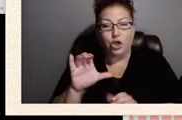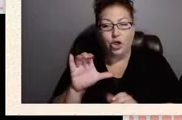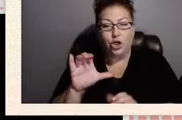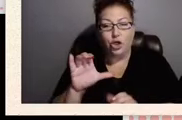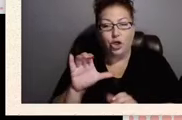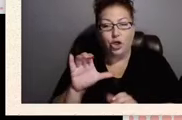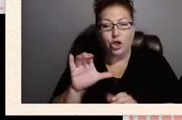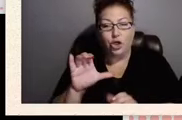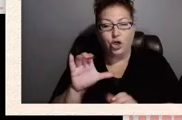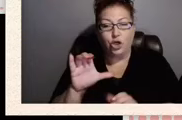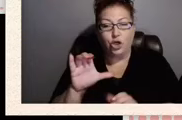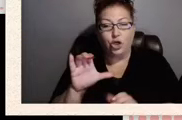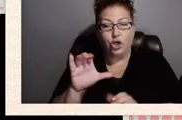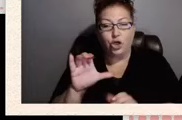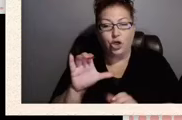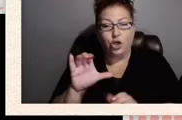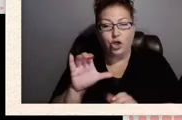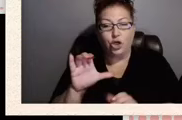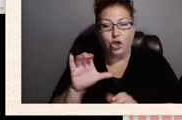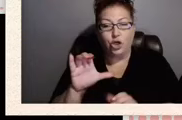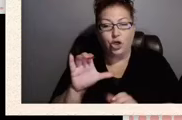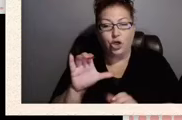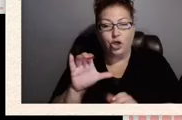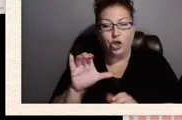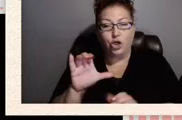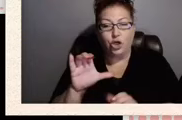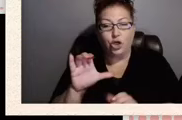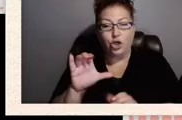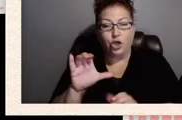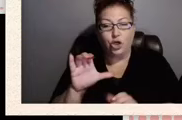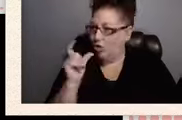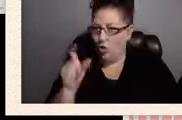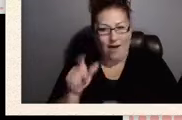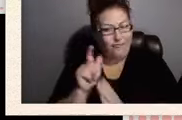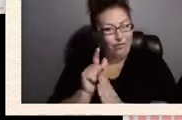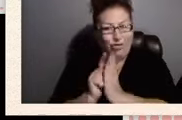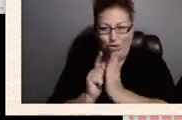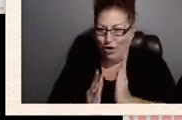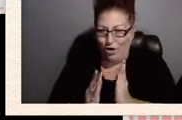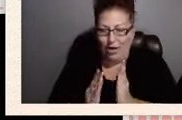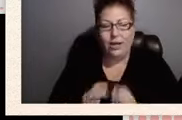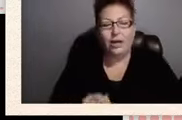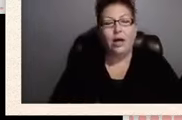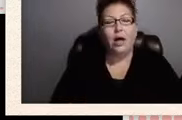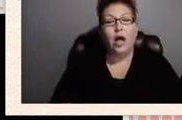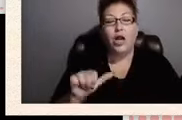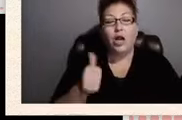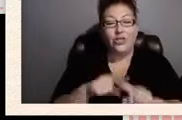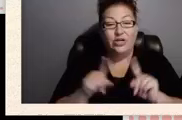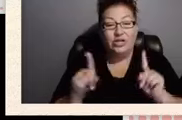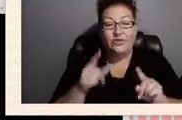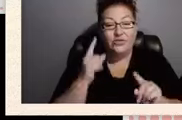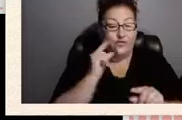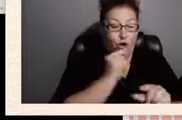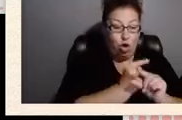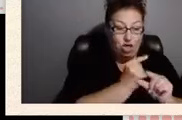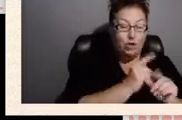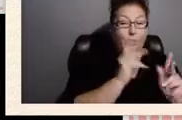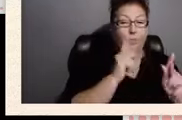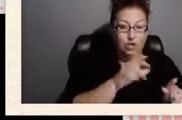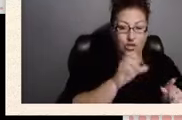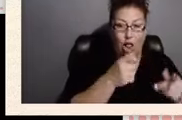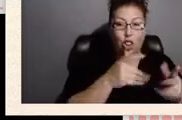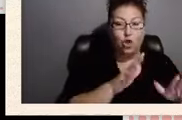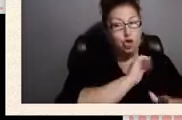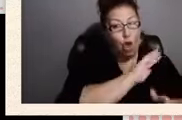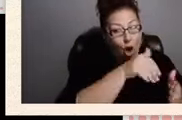guardian advocate, you don't. So another big difference is that under guardianship, a person can lose all of their rights. We call that a